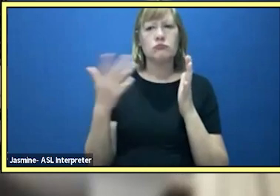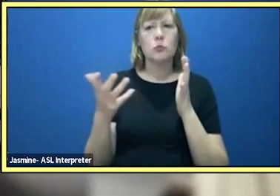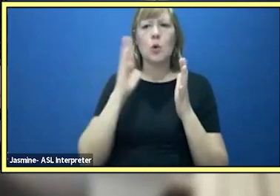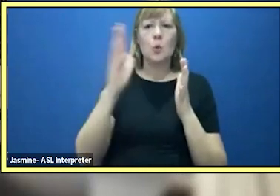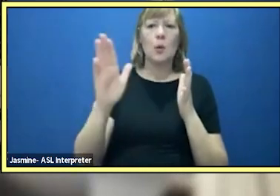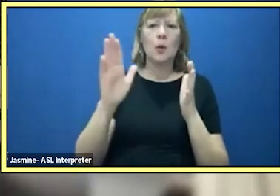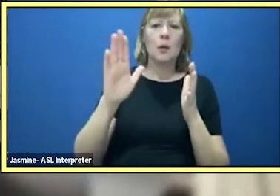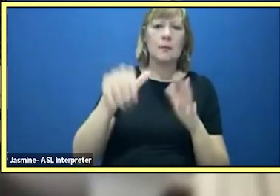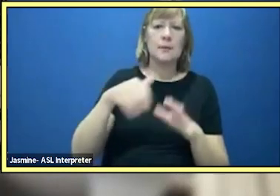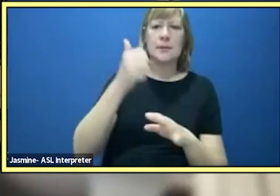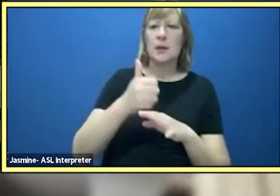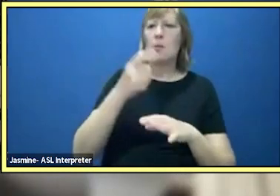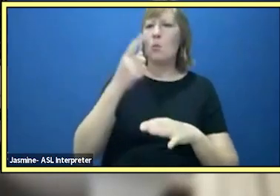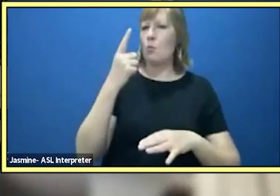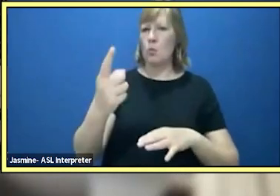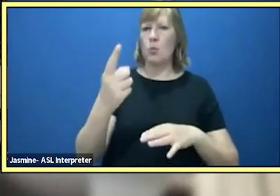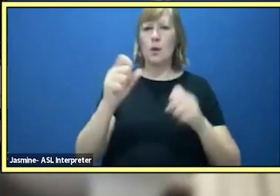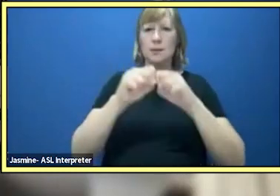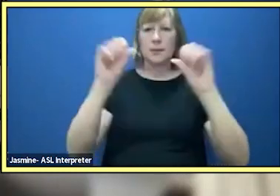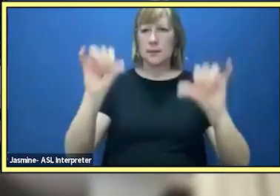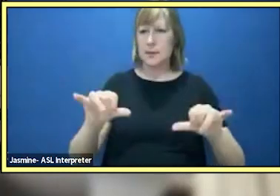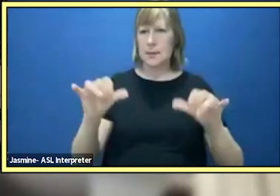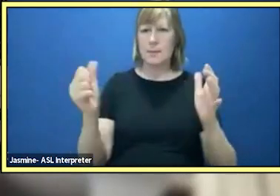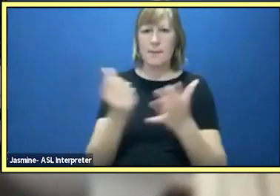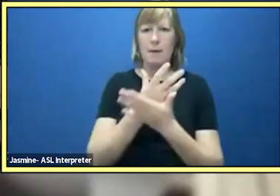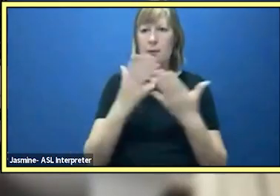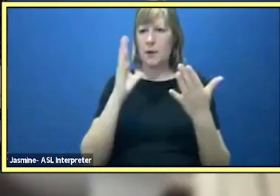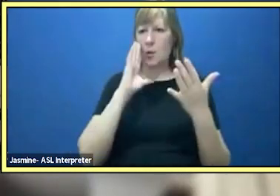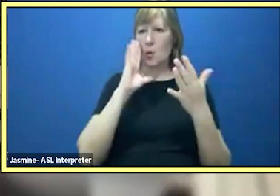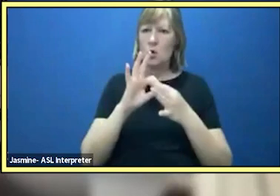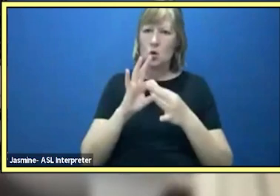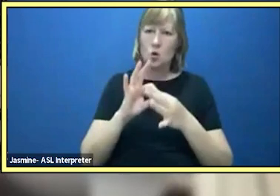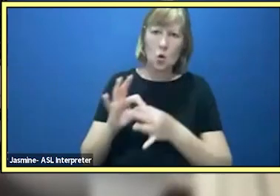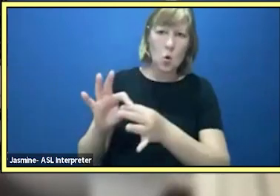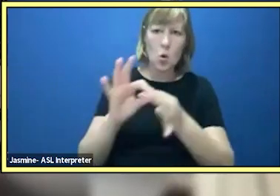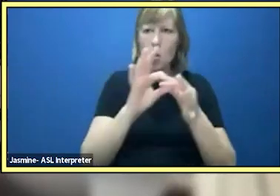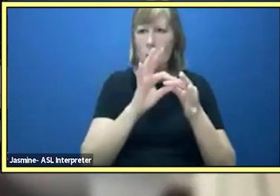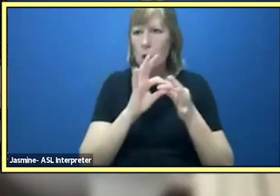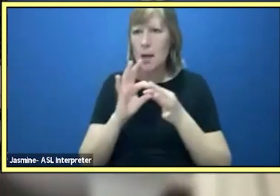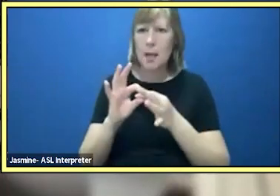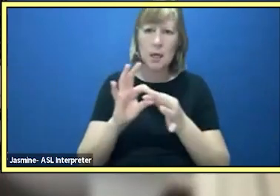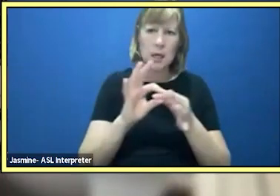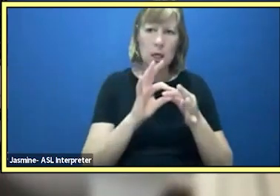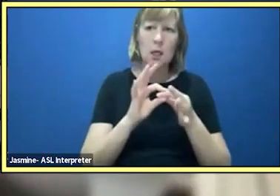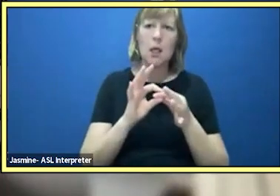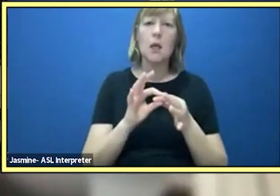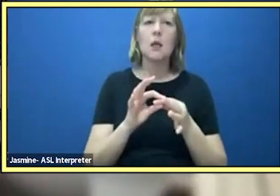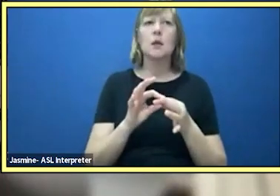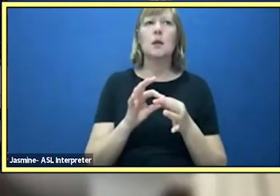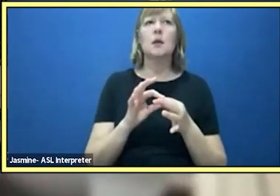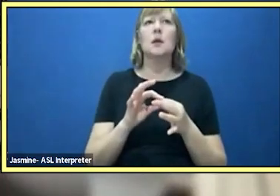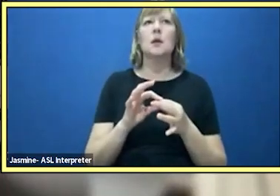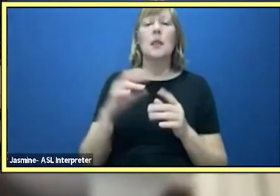make sure that things get coordinated. The part about The monitoring piece is also